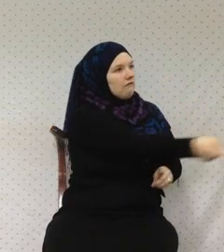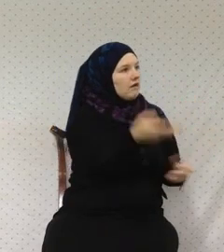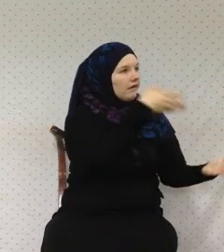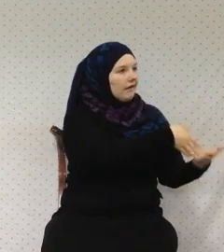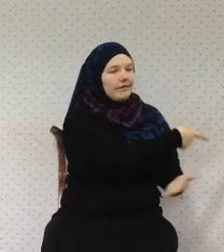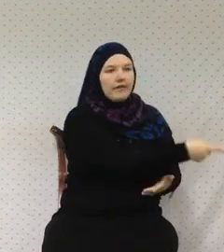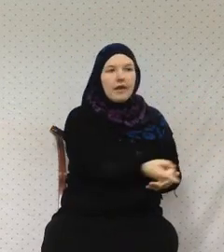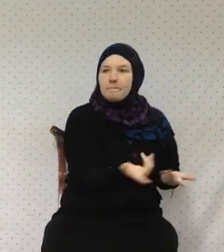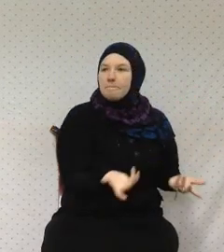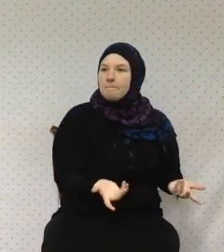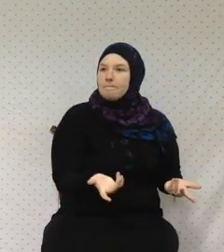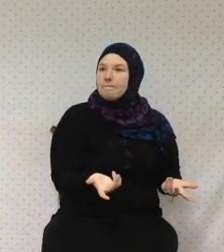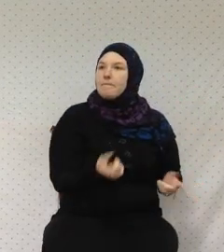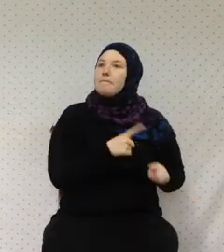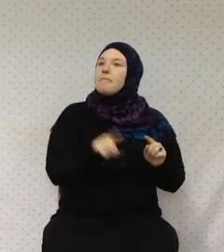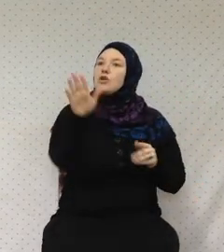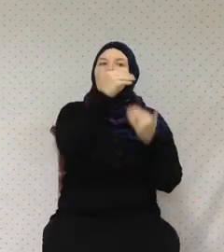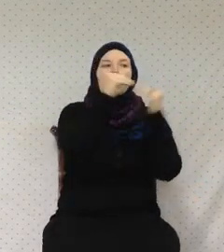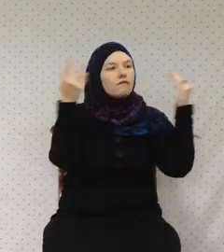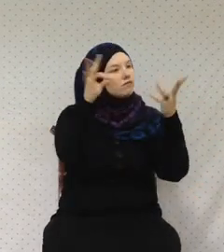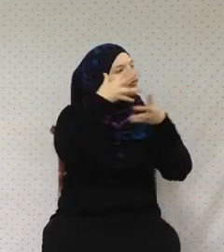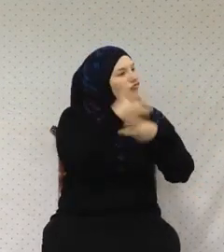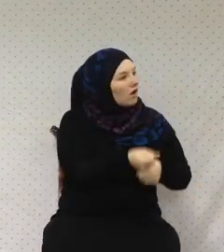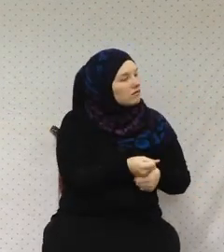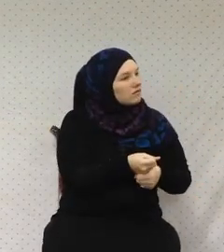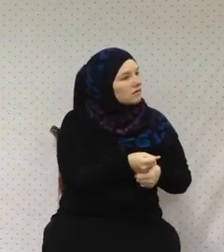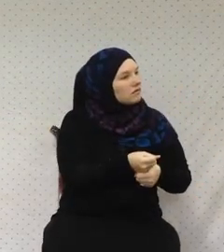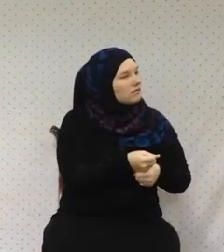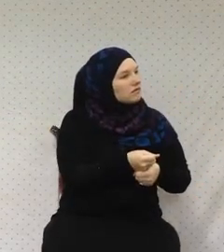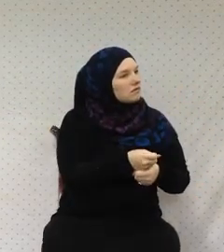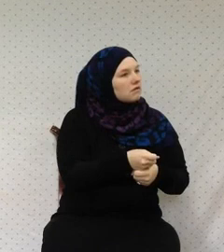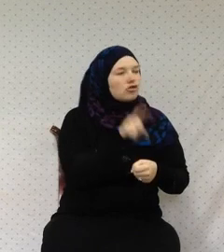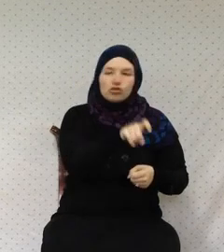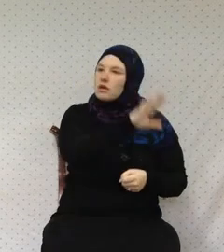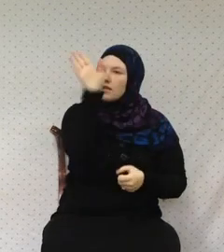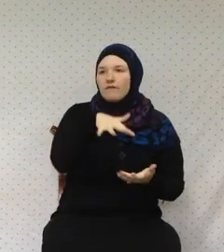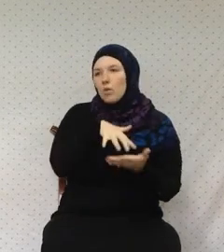helping anybody else. But your level of trust never wavered.